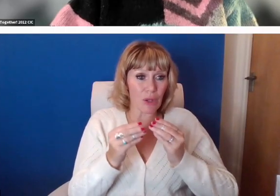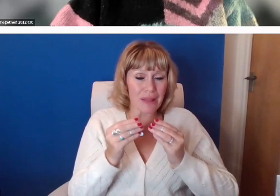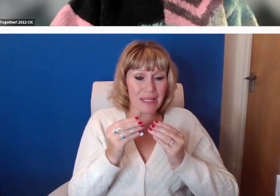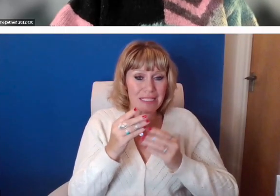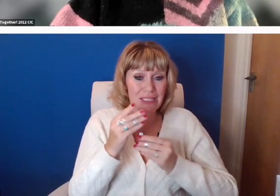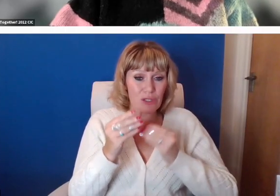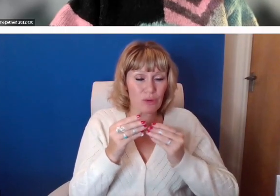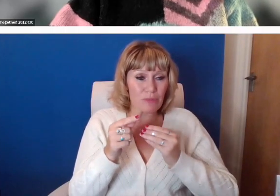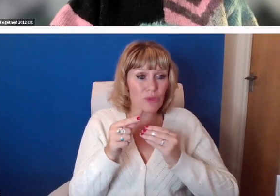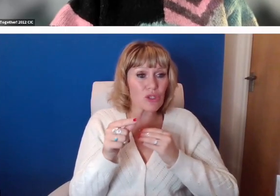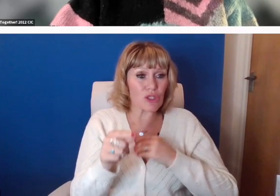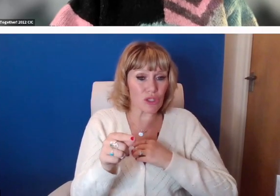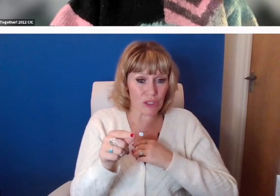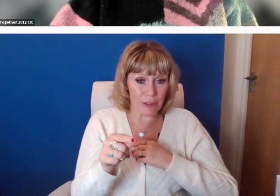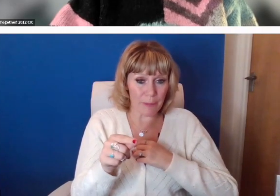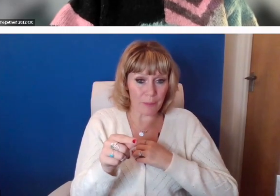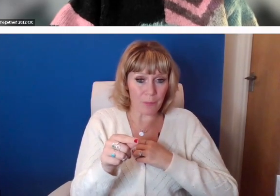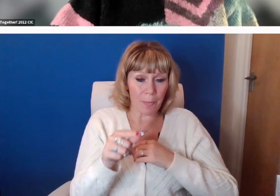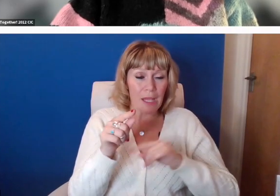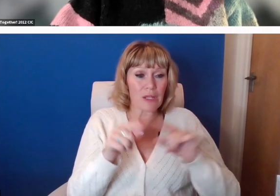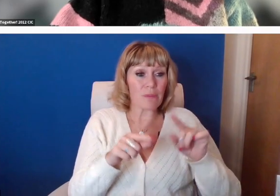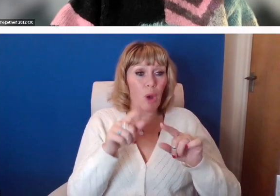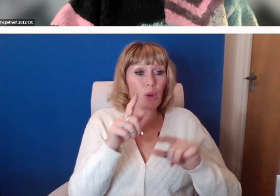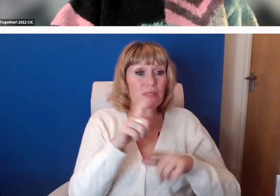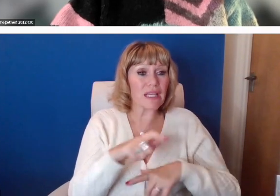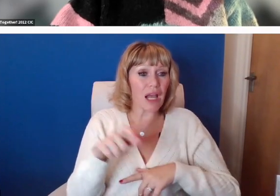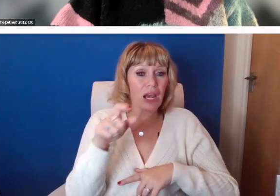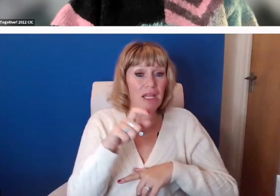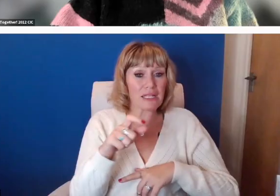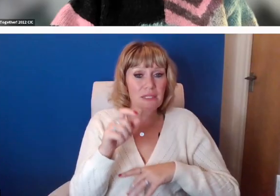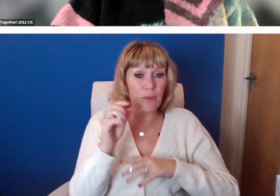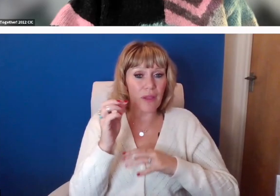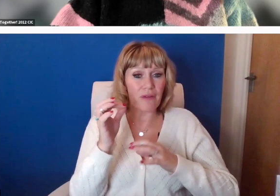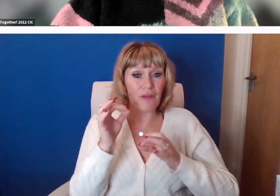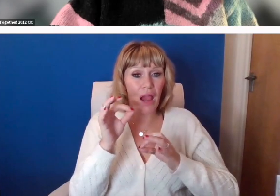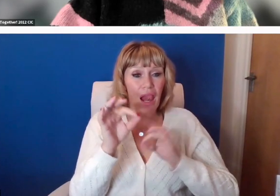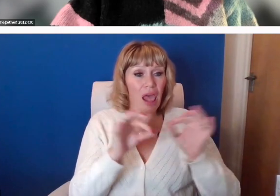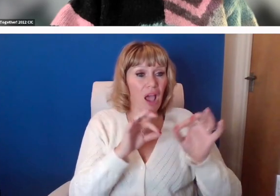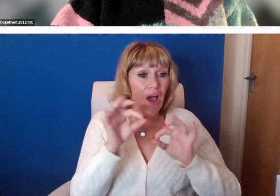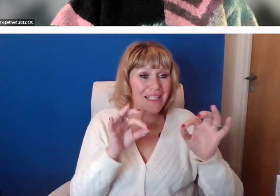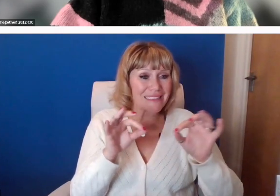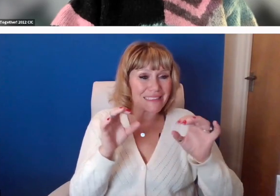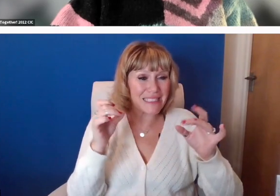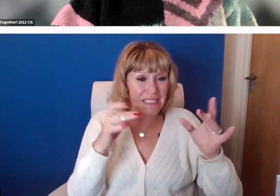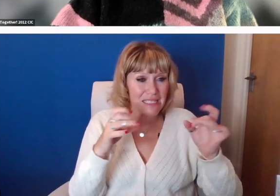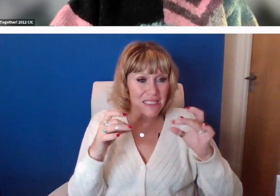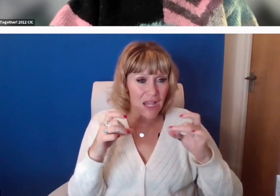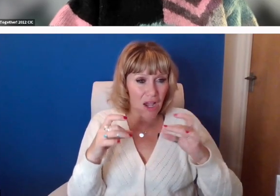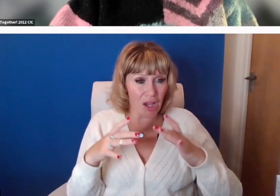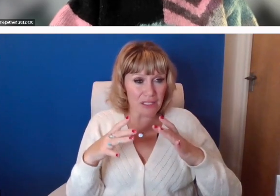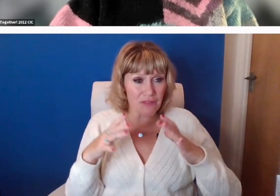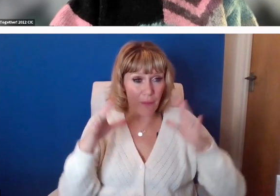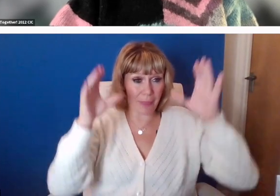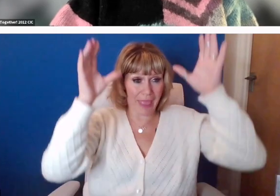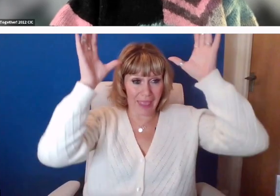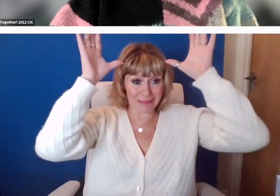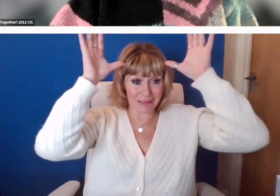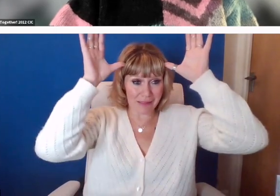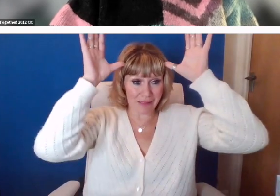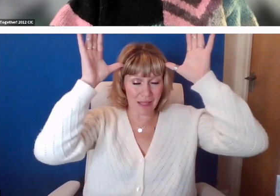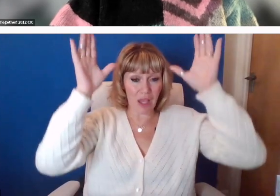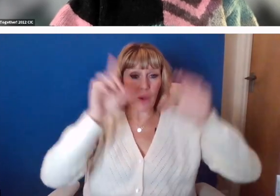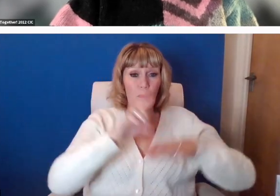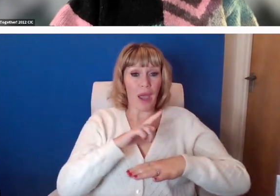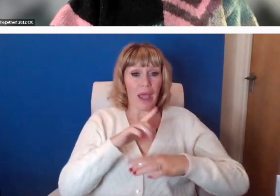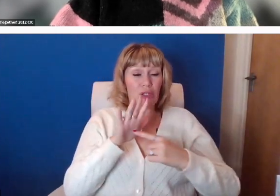image in multicolours, a woman with lines and stars wiggling, emitting from the top of the head to show intensity